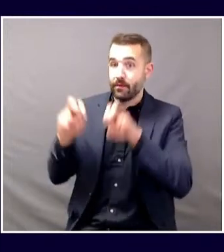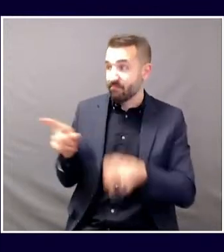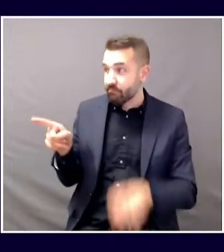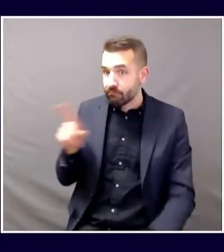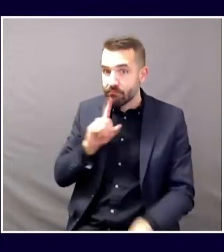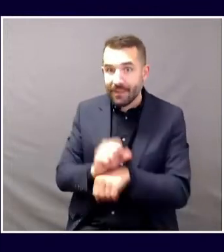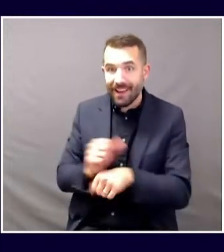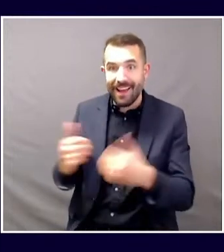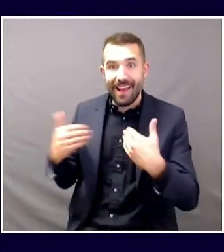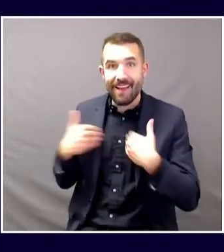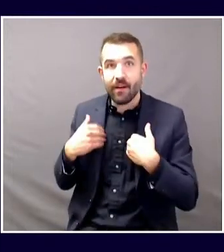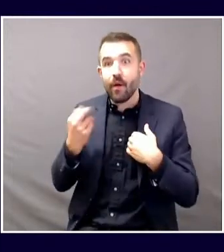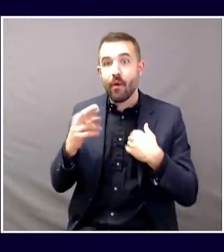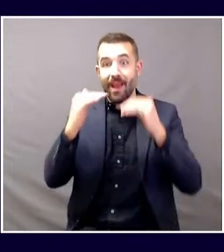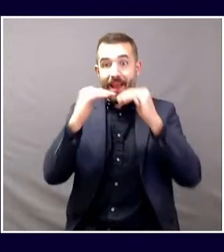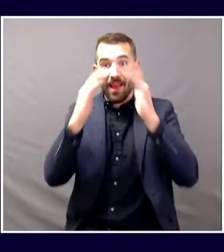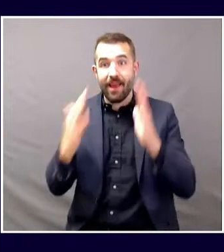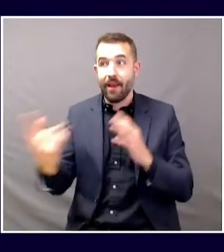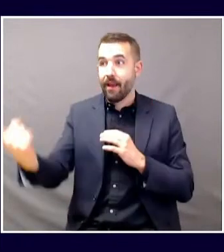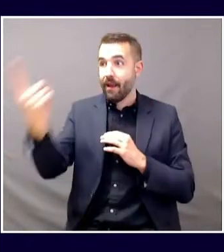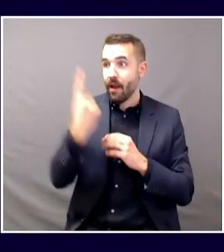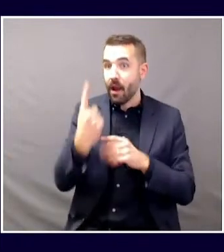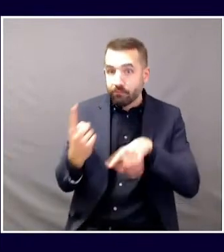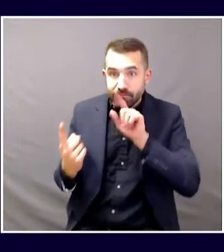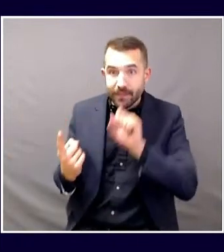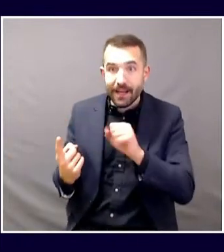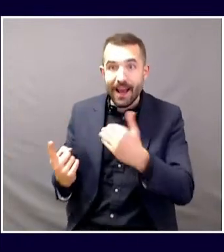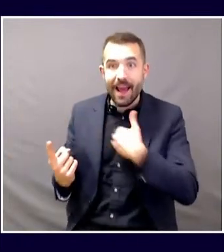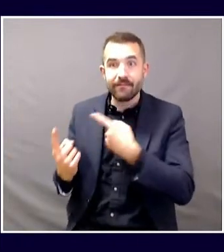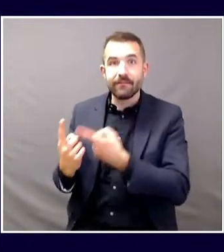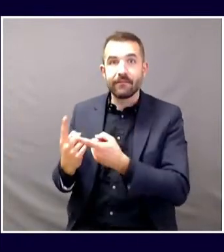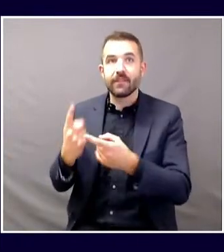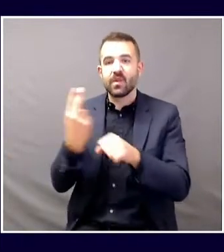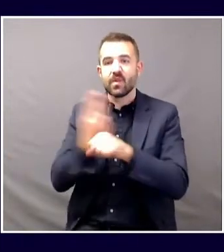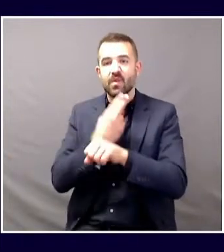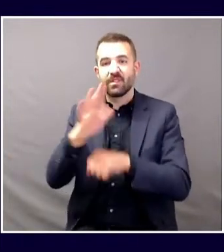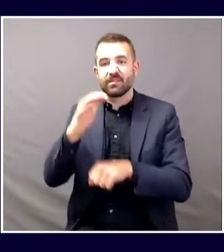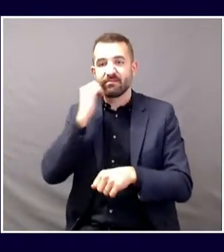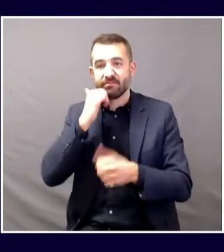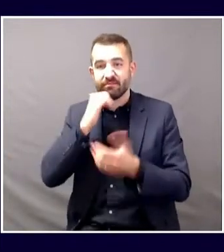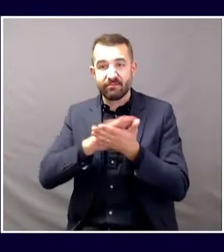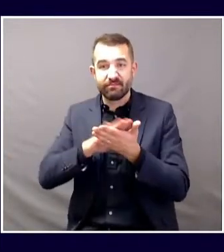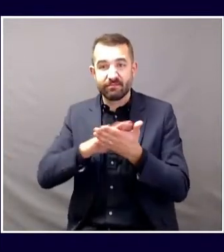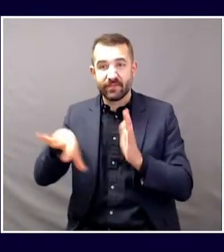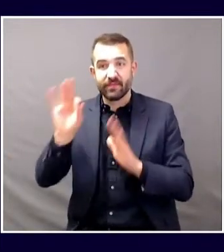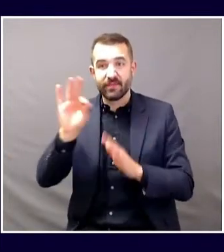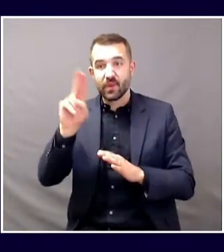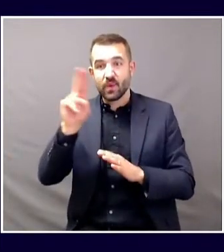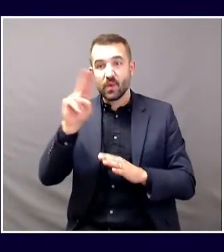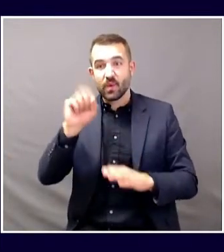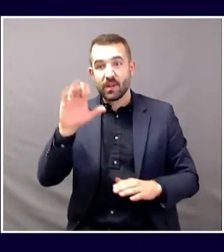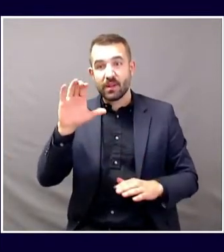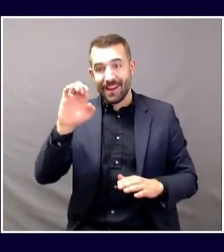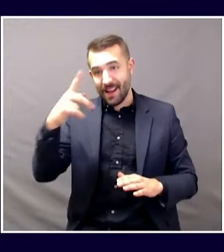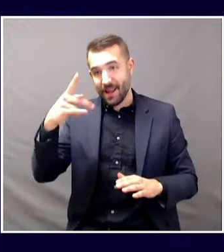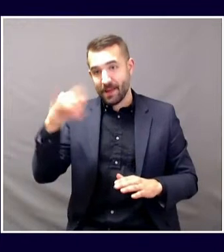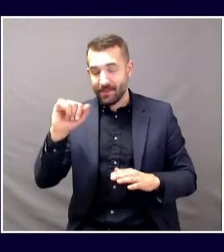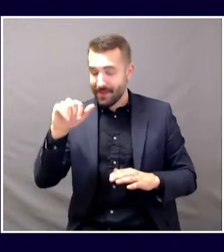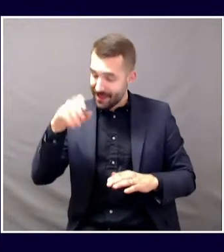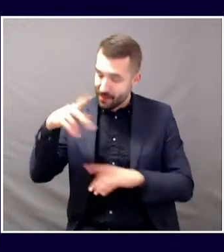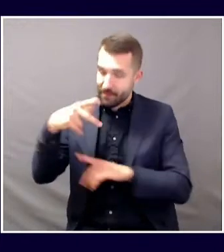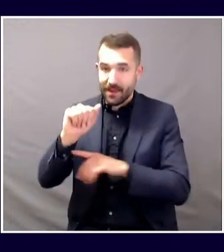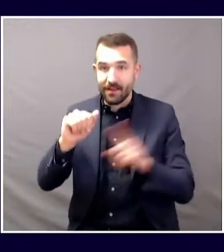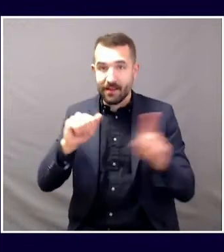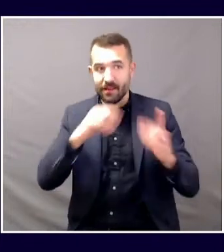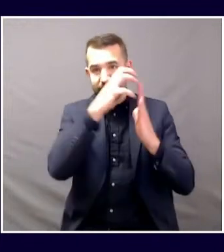positive is to just use one of those solutions to wipe down surfaces, to make sure that anything that anyone